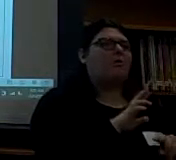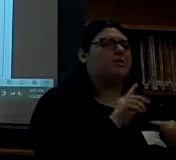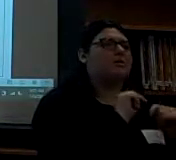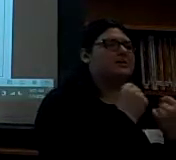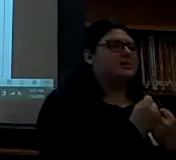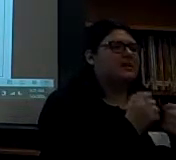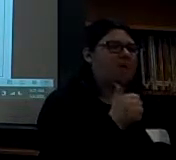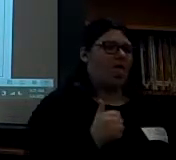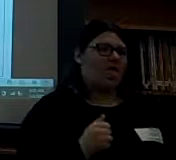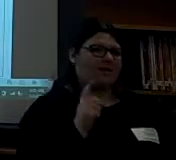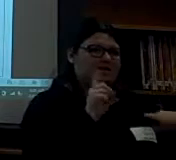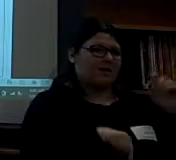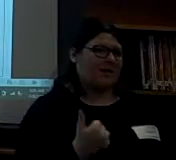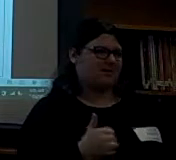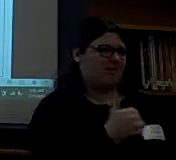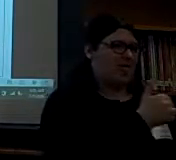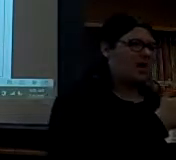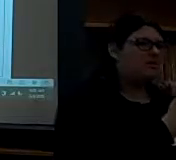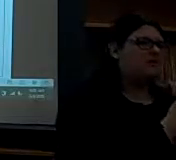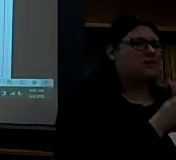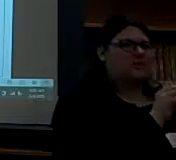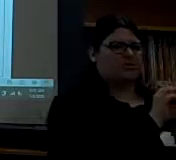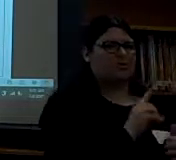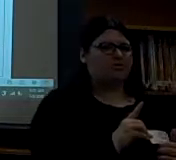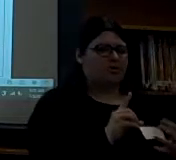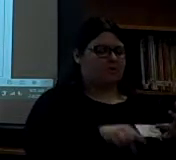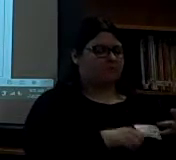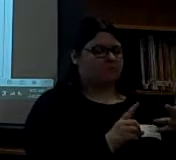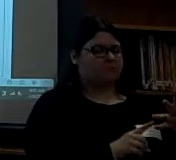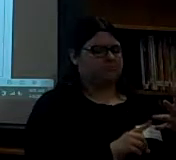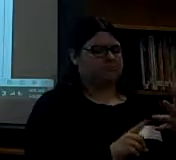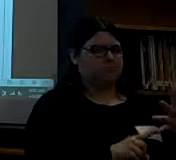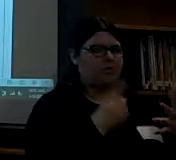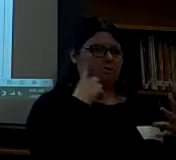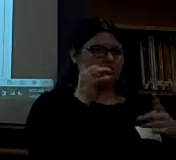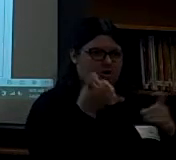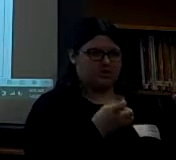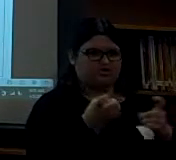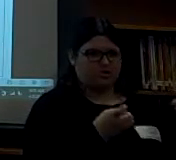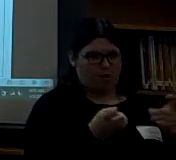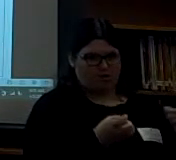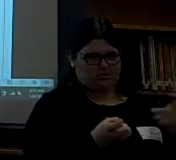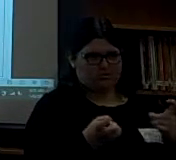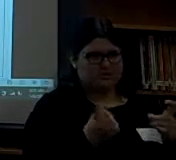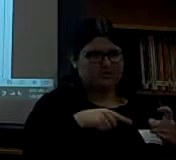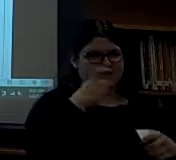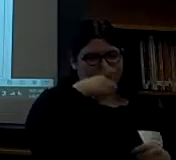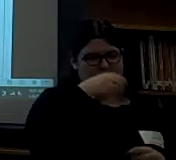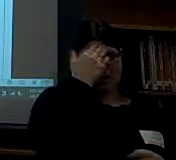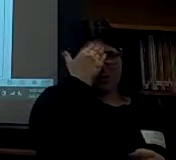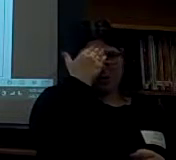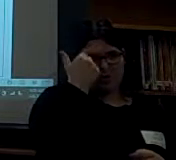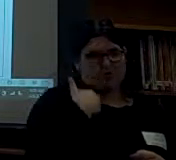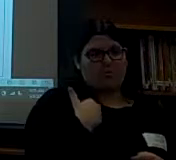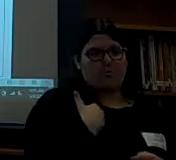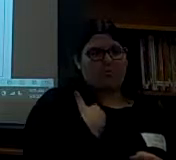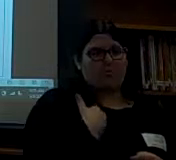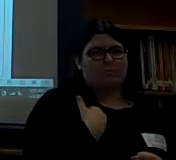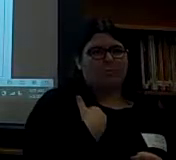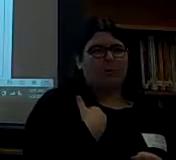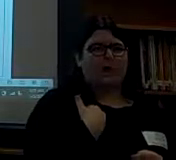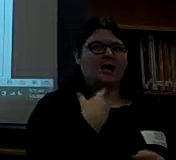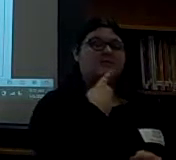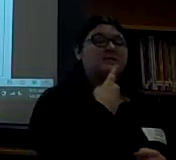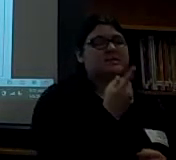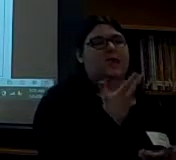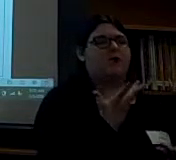all withdrawals. The next need is the need for control. This is the need to know that we have some say in what happens